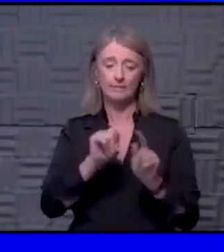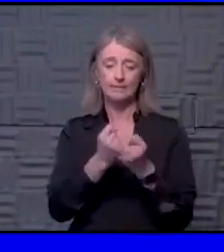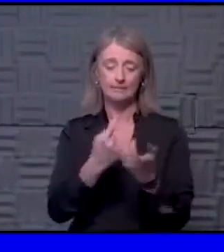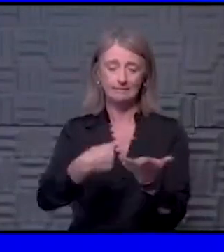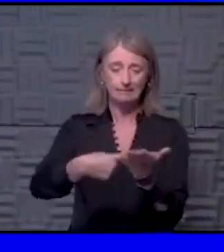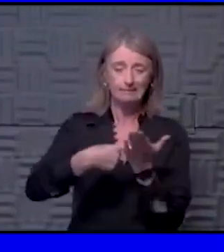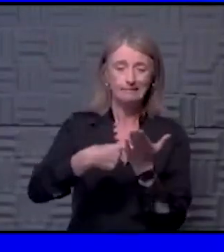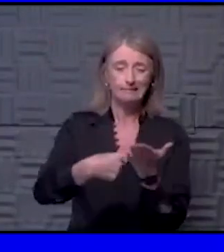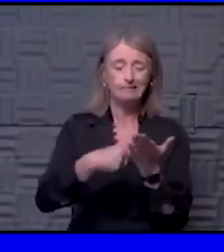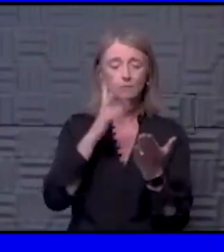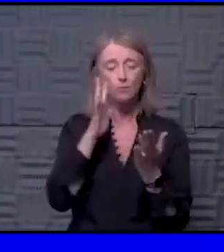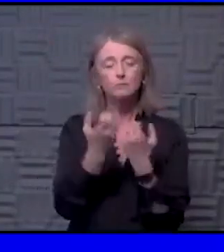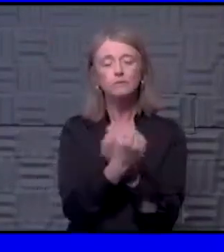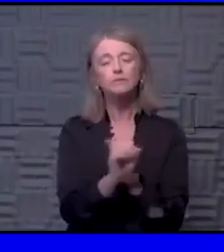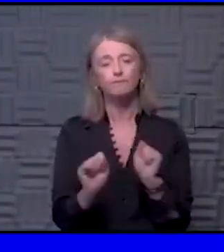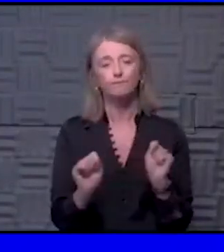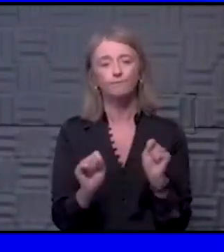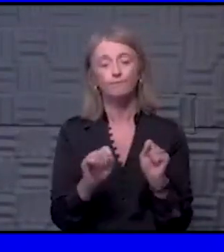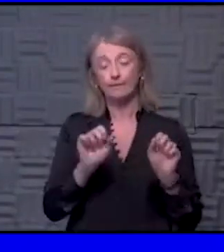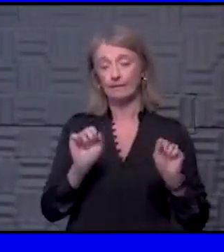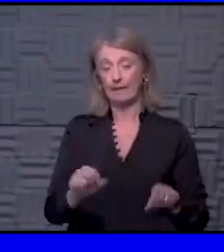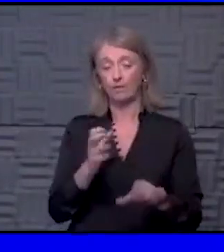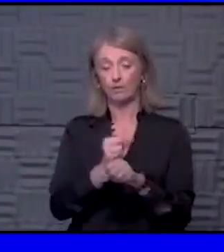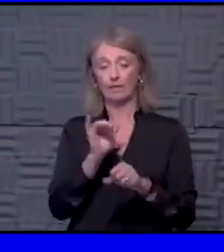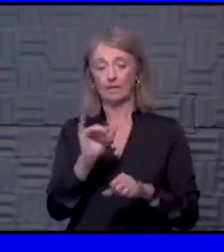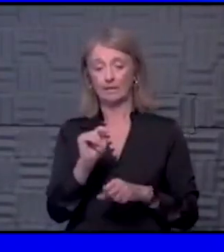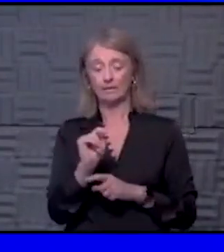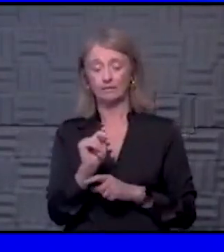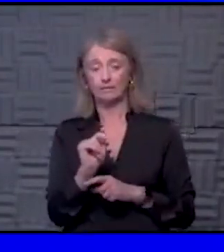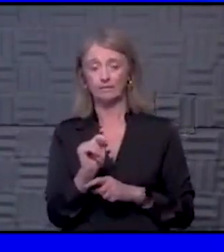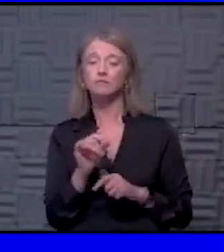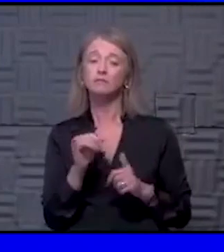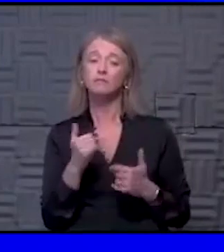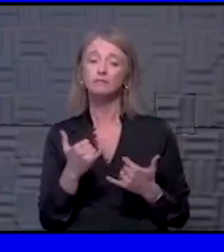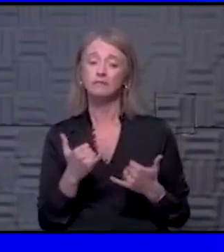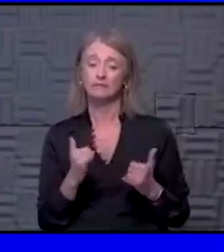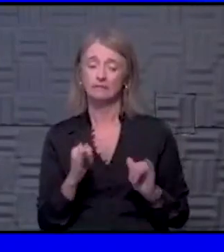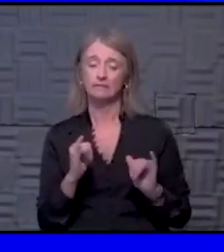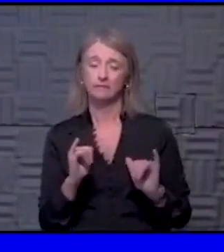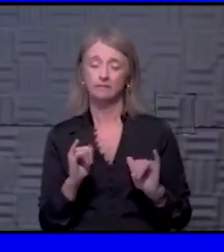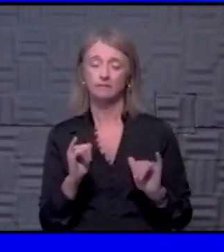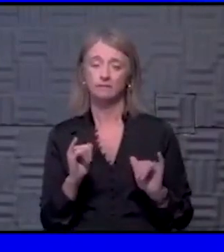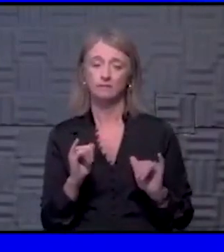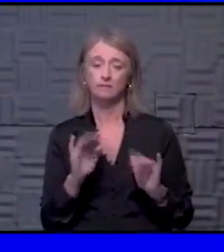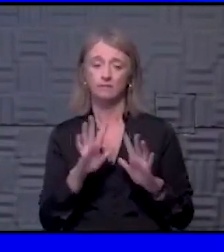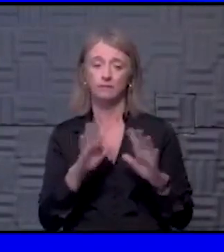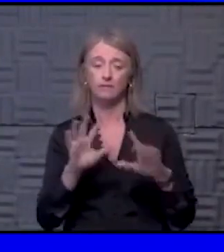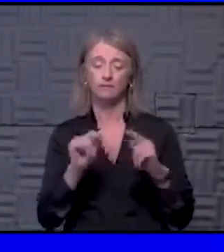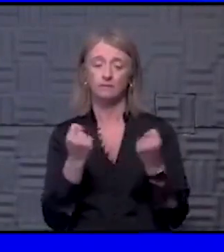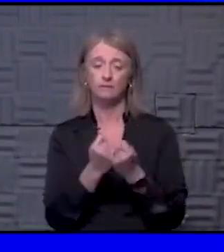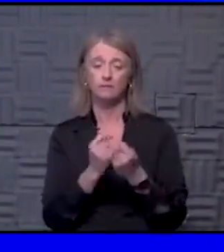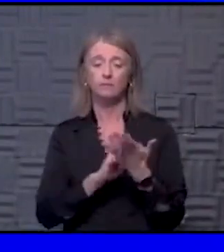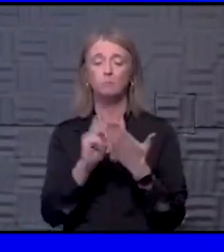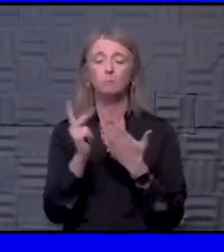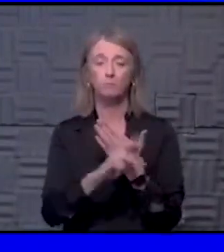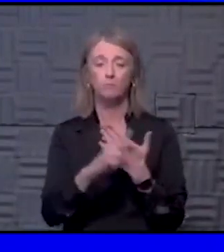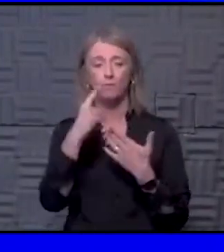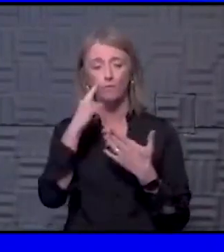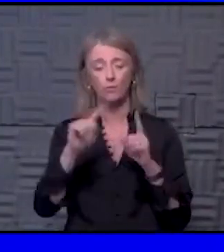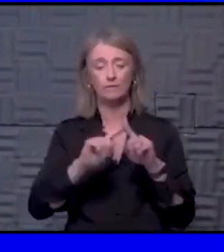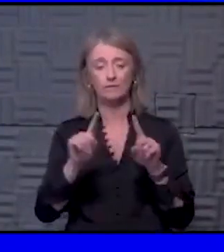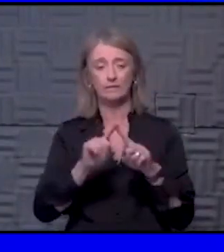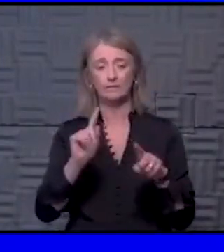but it will be safe. You know, can you get it? You are probably still going to get it. A lot of these teams and these programs for